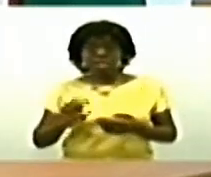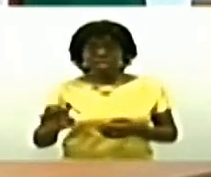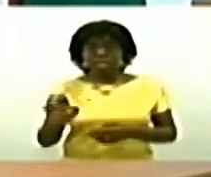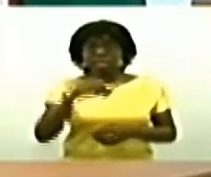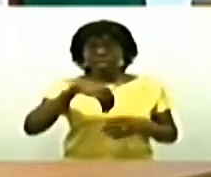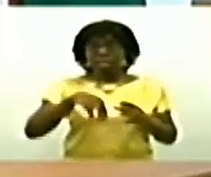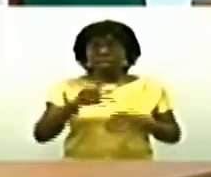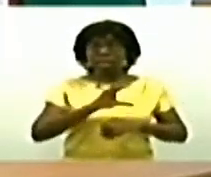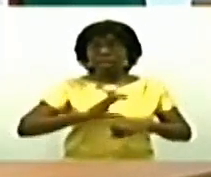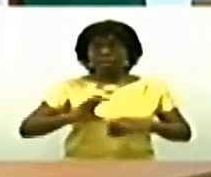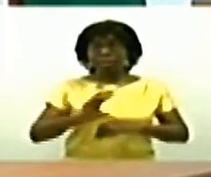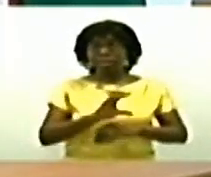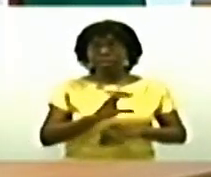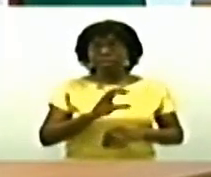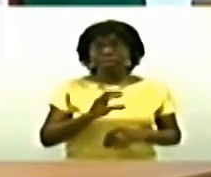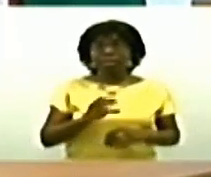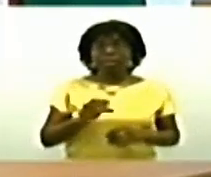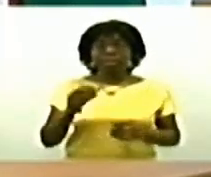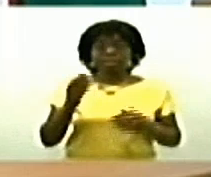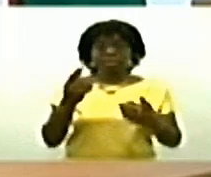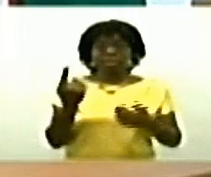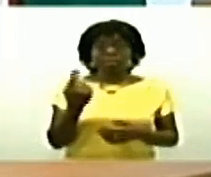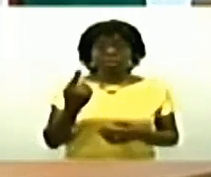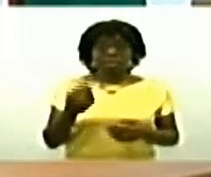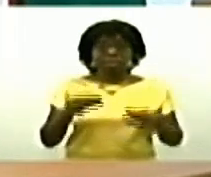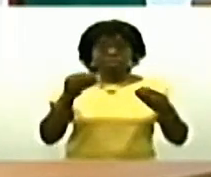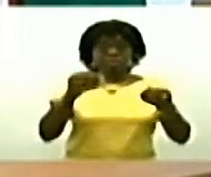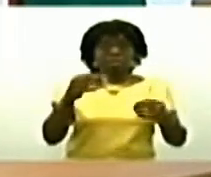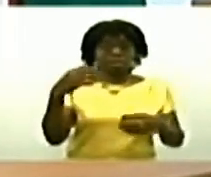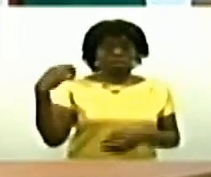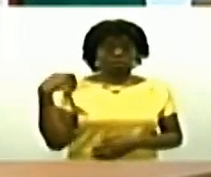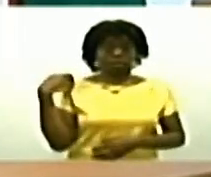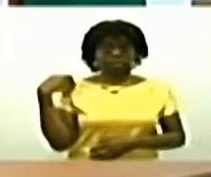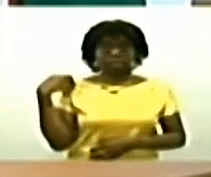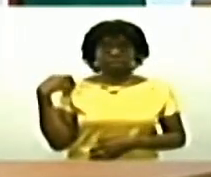Caribbean, somebody erects an office.